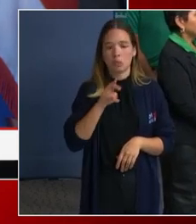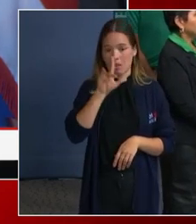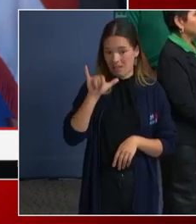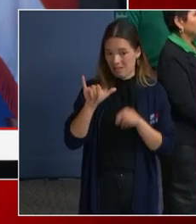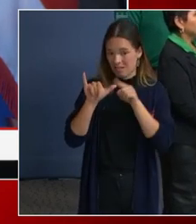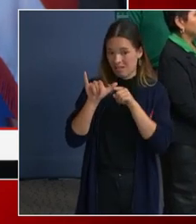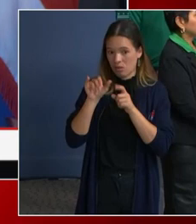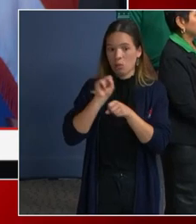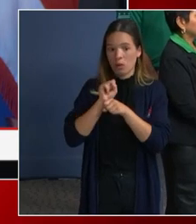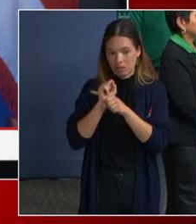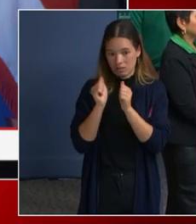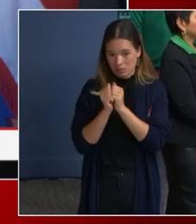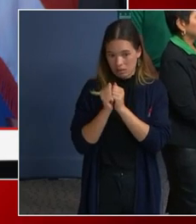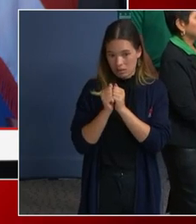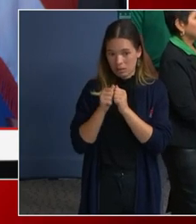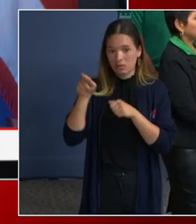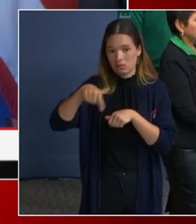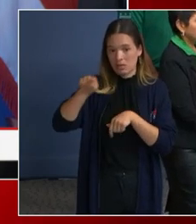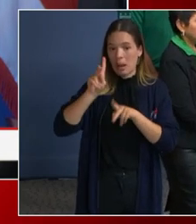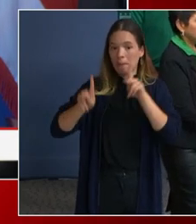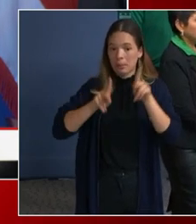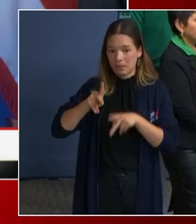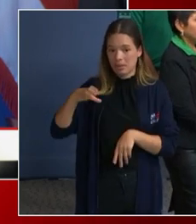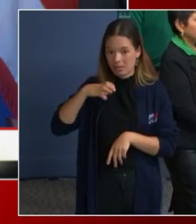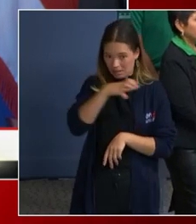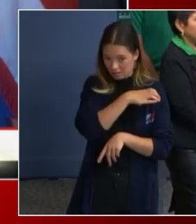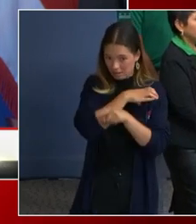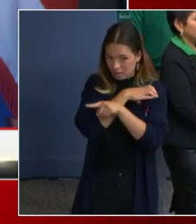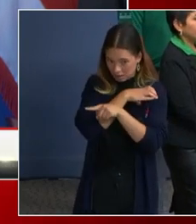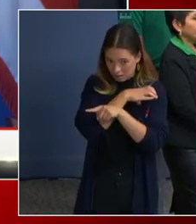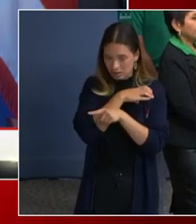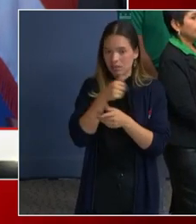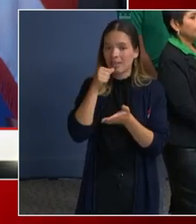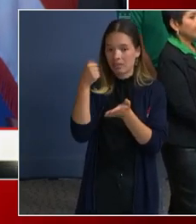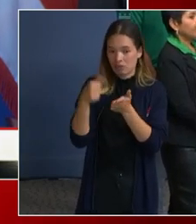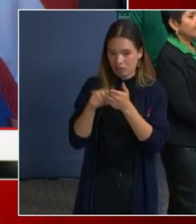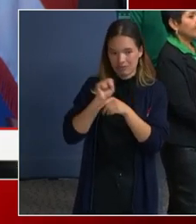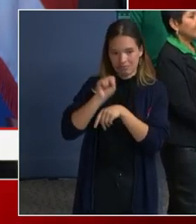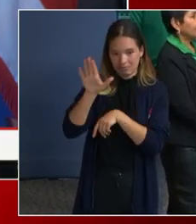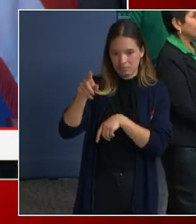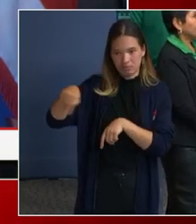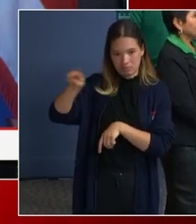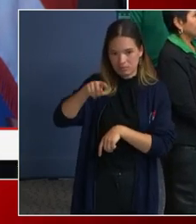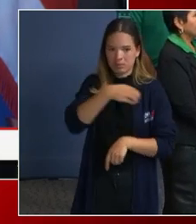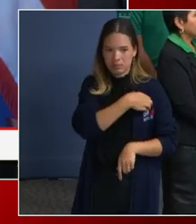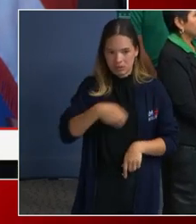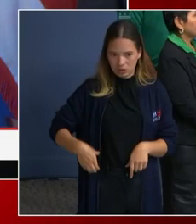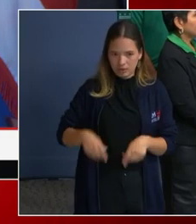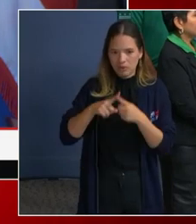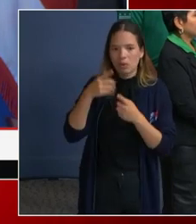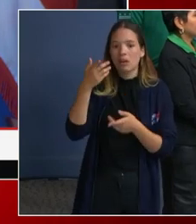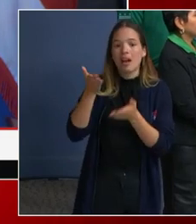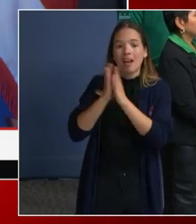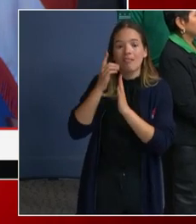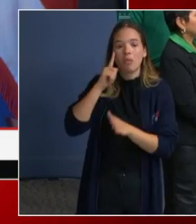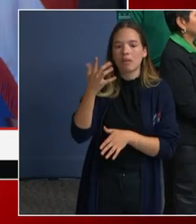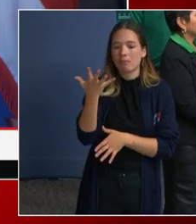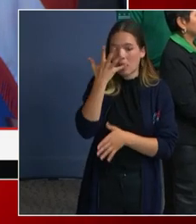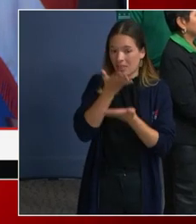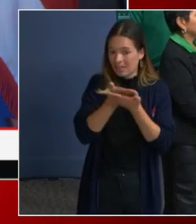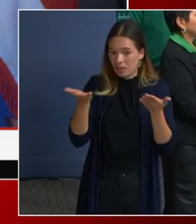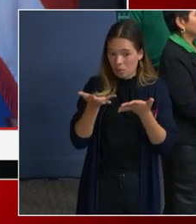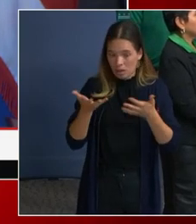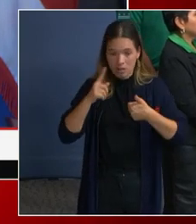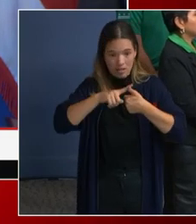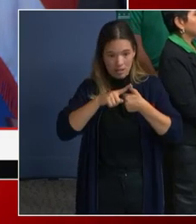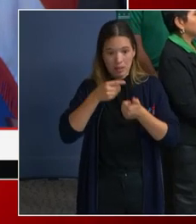on the council in drafting a letter to the mayor asking for 5 things: funding for emergency